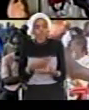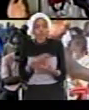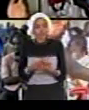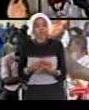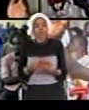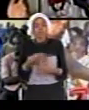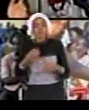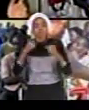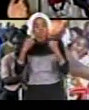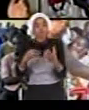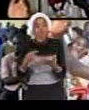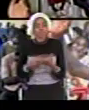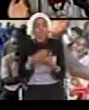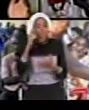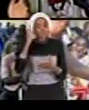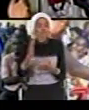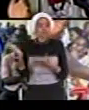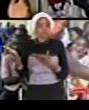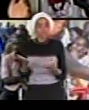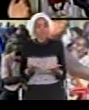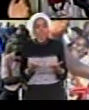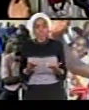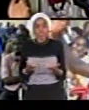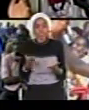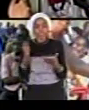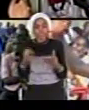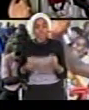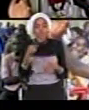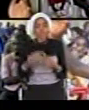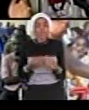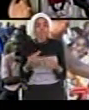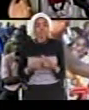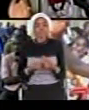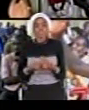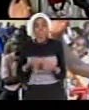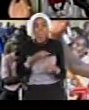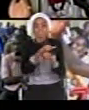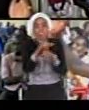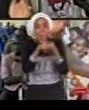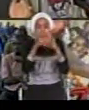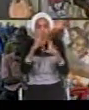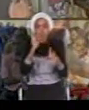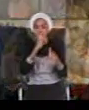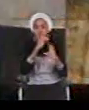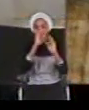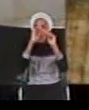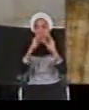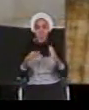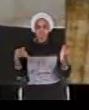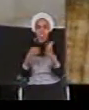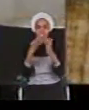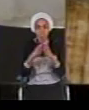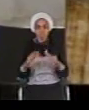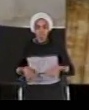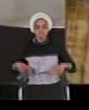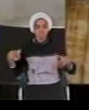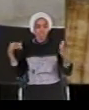will bring down every gainsayer against your life, against your